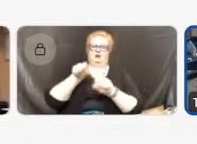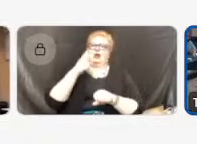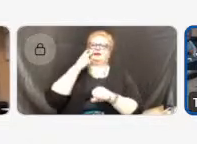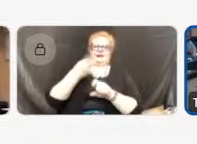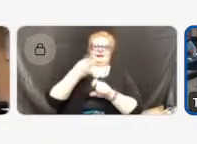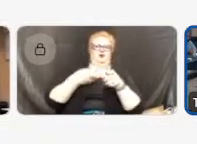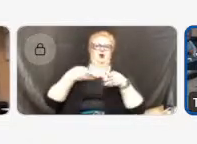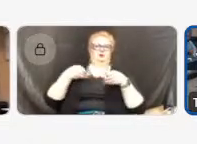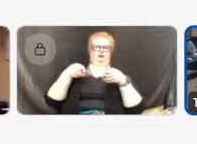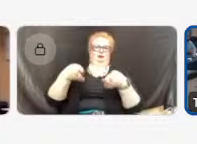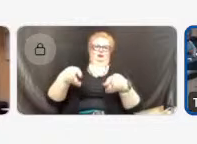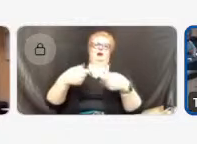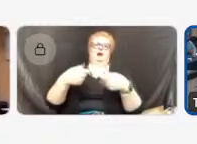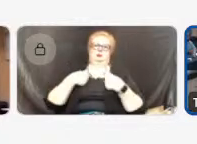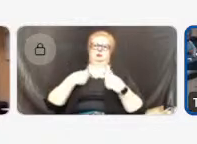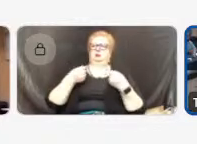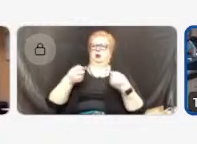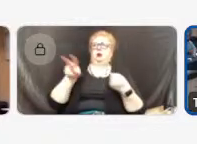the street.